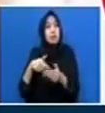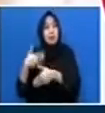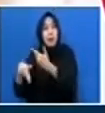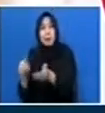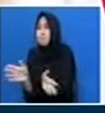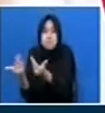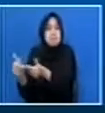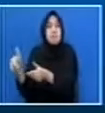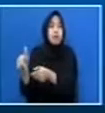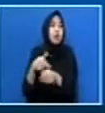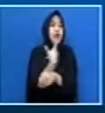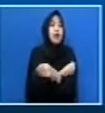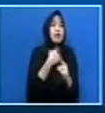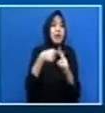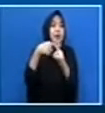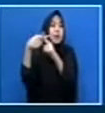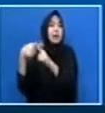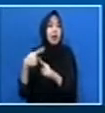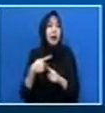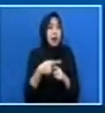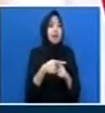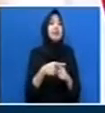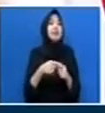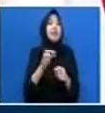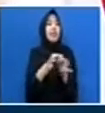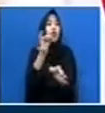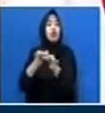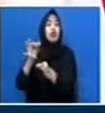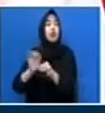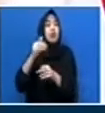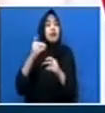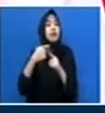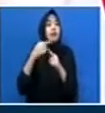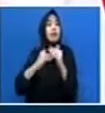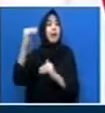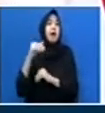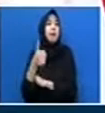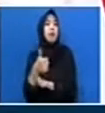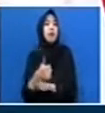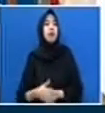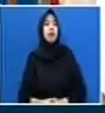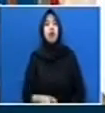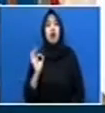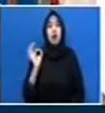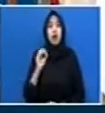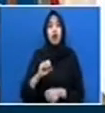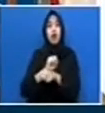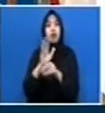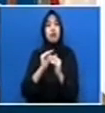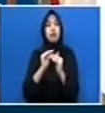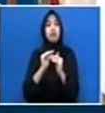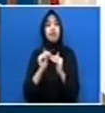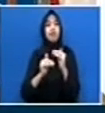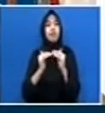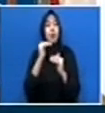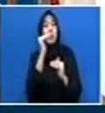their production. So I would expect there will be many more doses. For earlier stages of the pandemic, we've heard of this me first policy